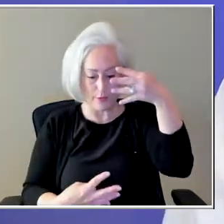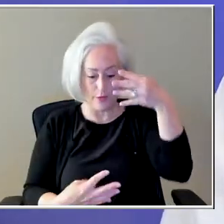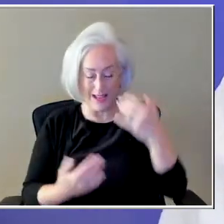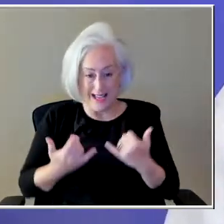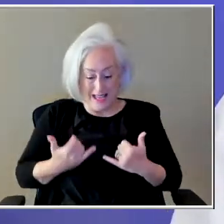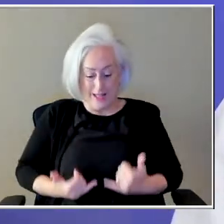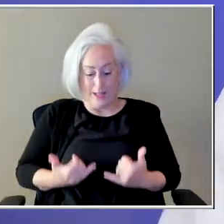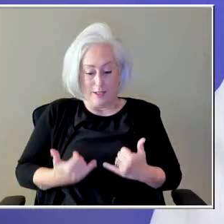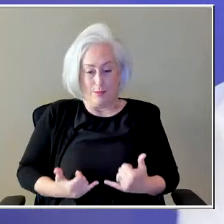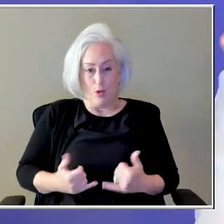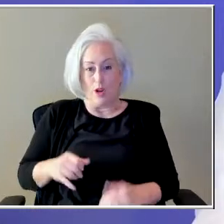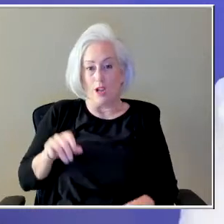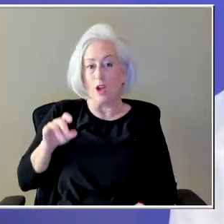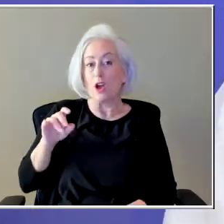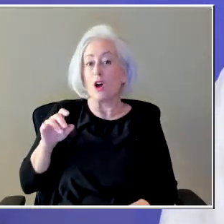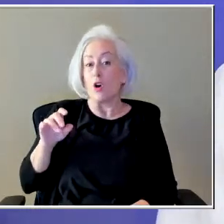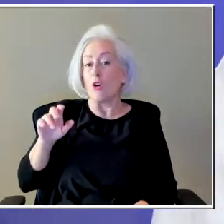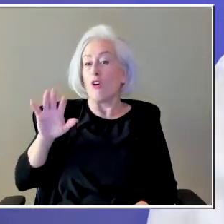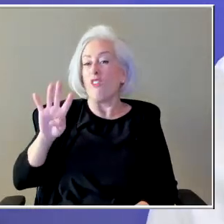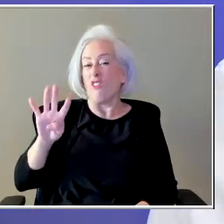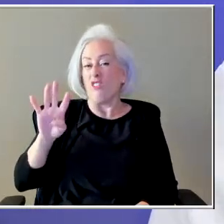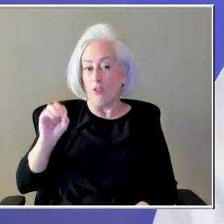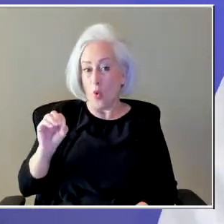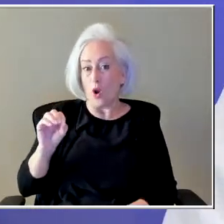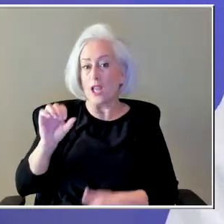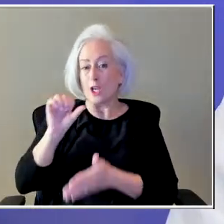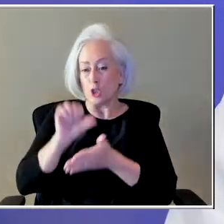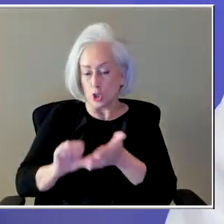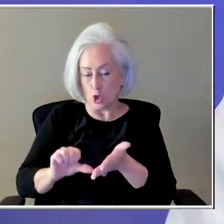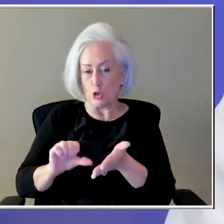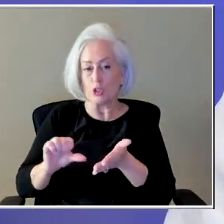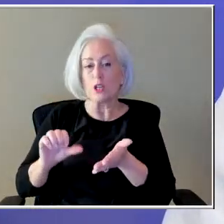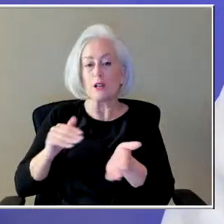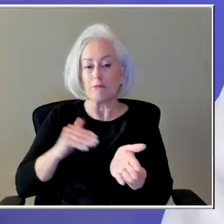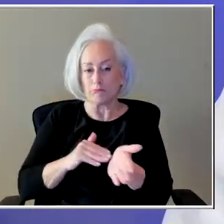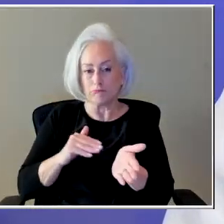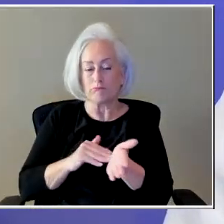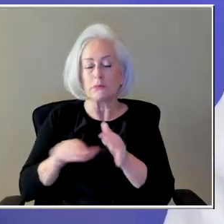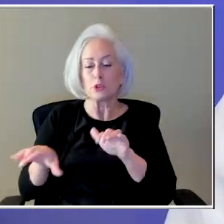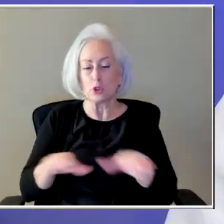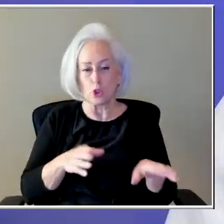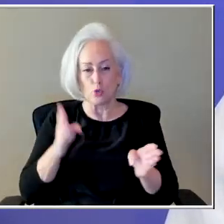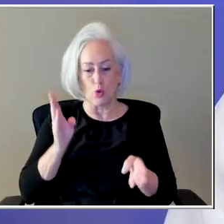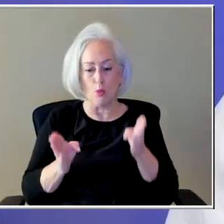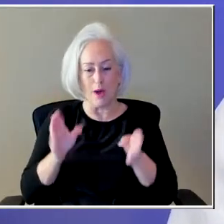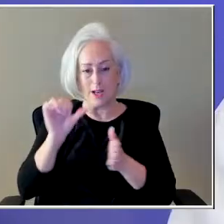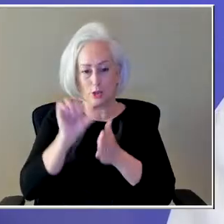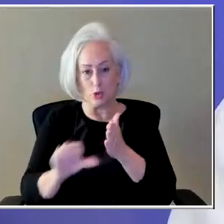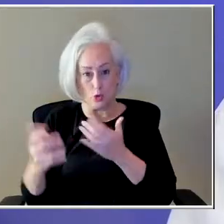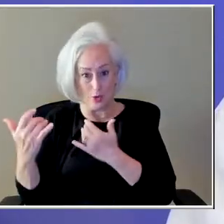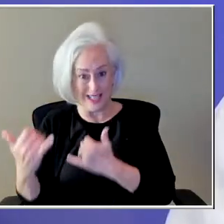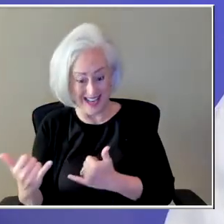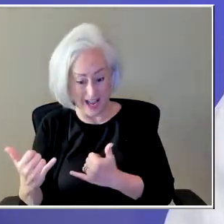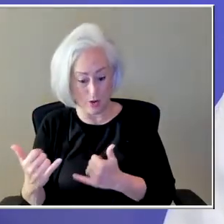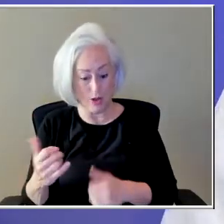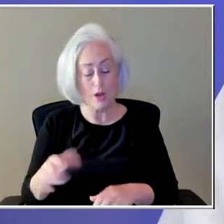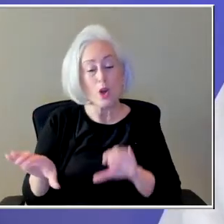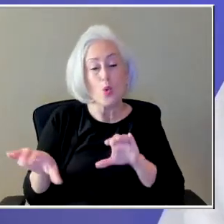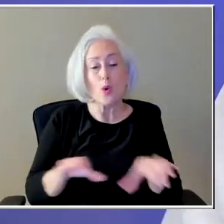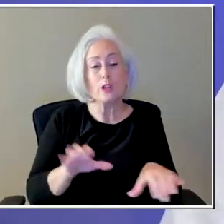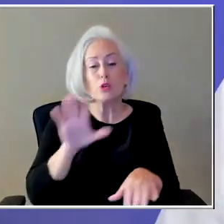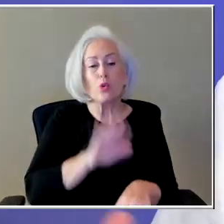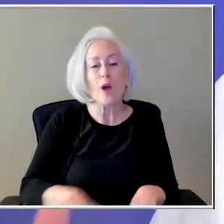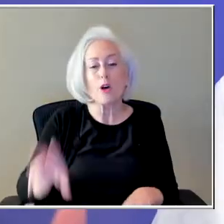surgeons who do robotic surgery on these systems in the hospital. We do about 2,000 cases a year of these type of surgeries, and